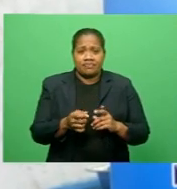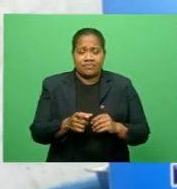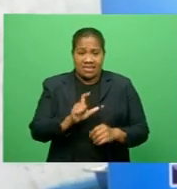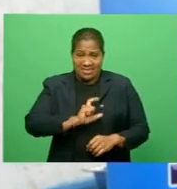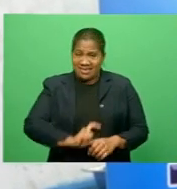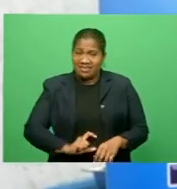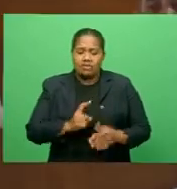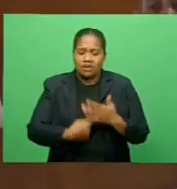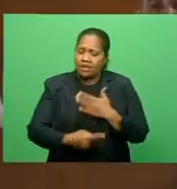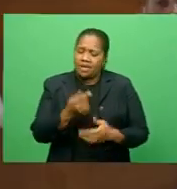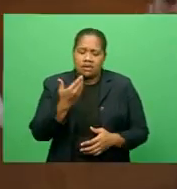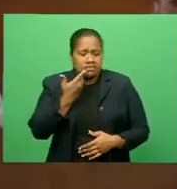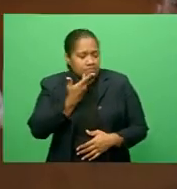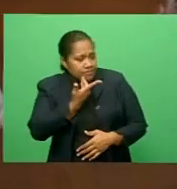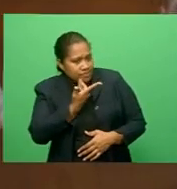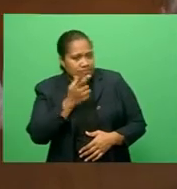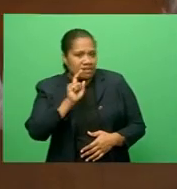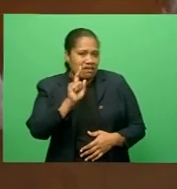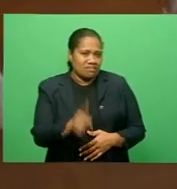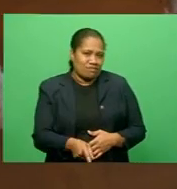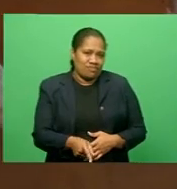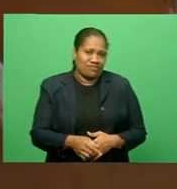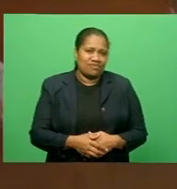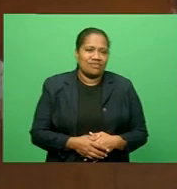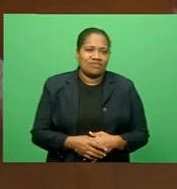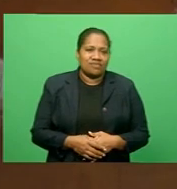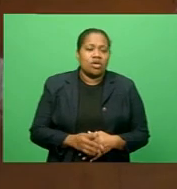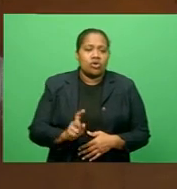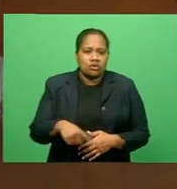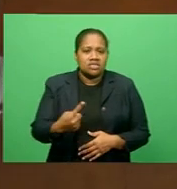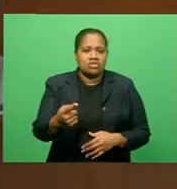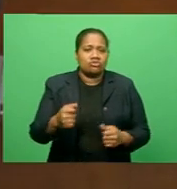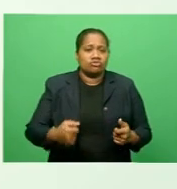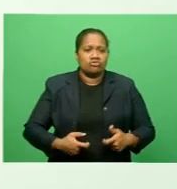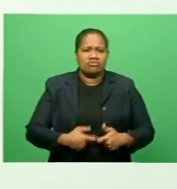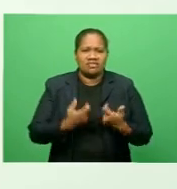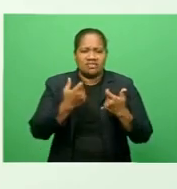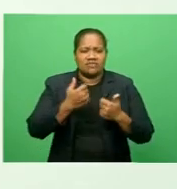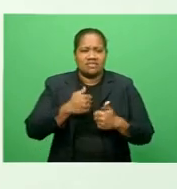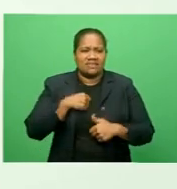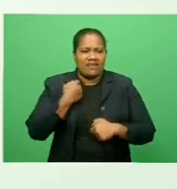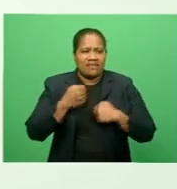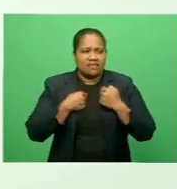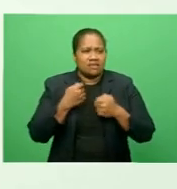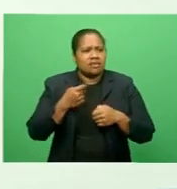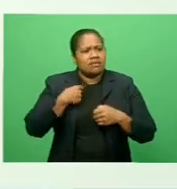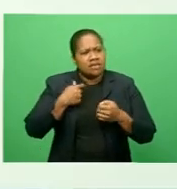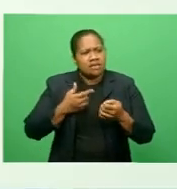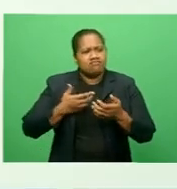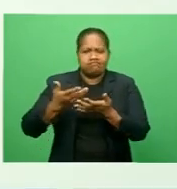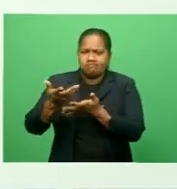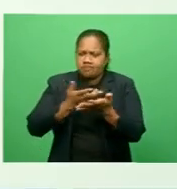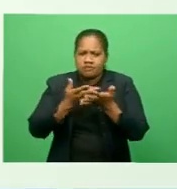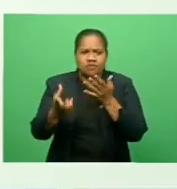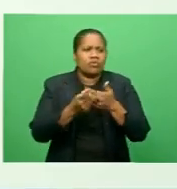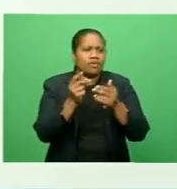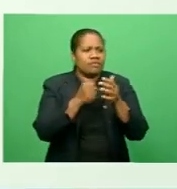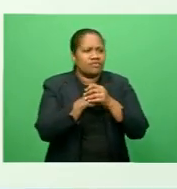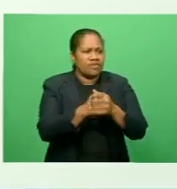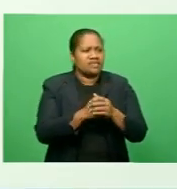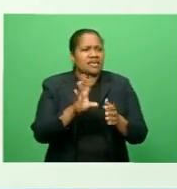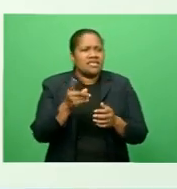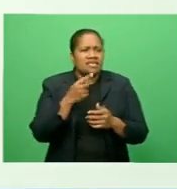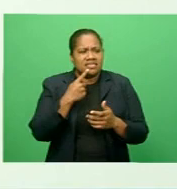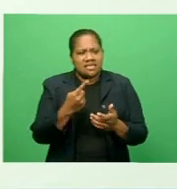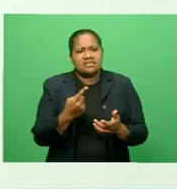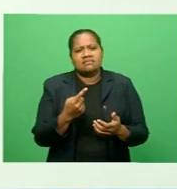taboo continues to be a challenge for the survivors. I didn't turn up to doctors. I discussed with a couple of friends. They said it's just regular. It